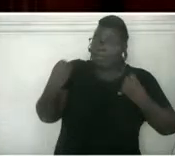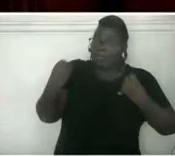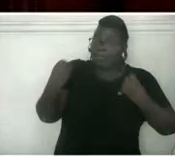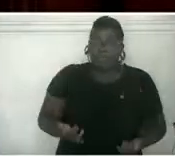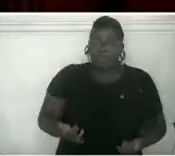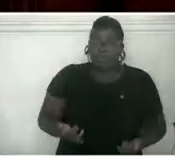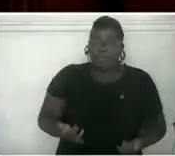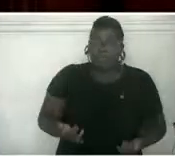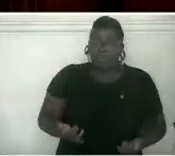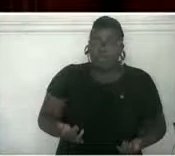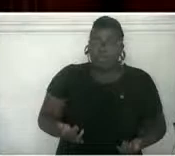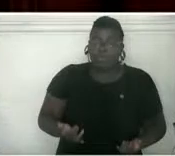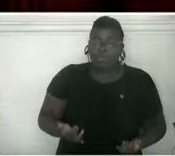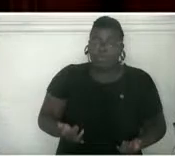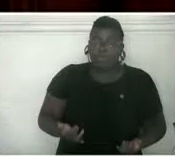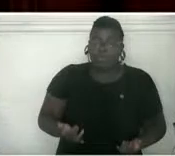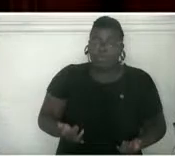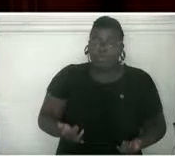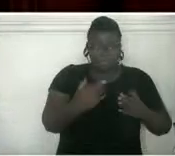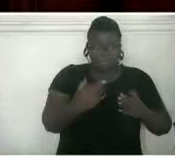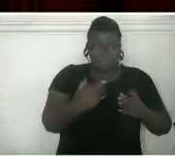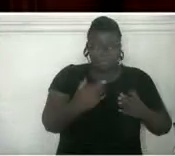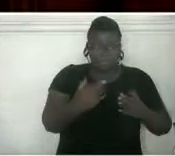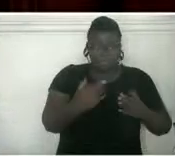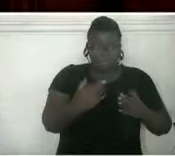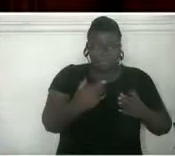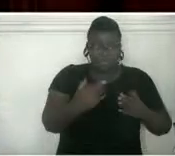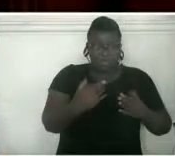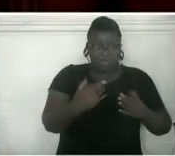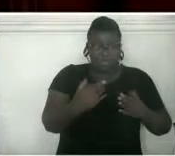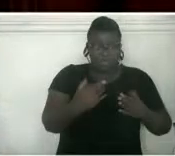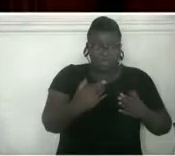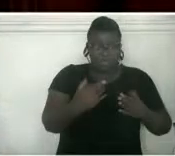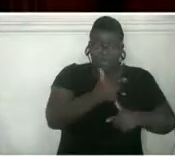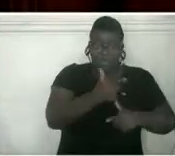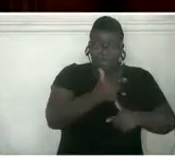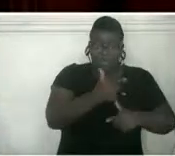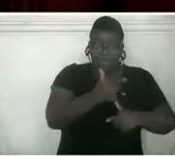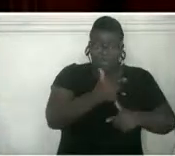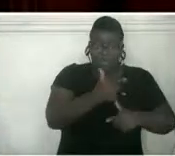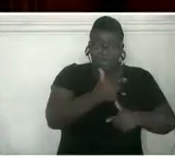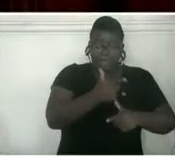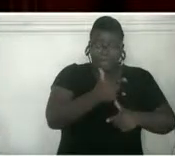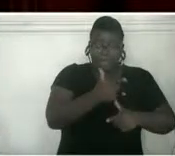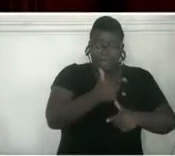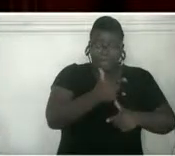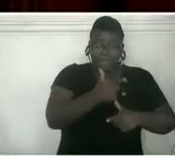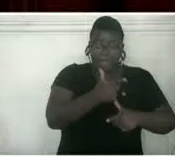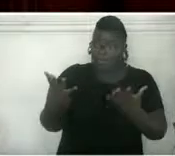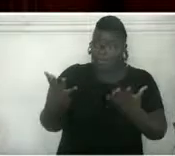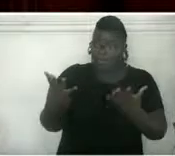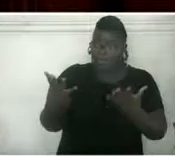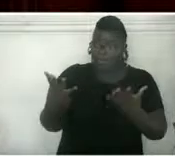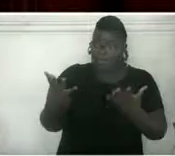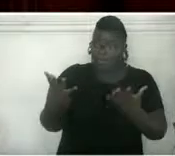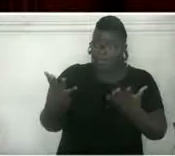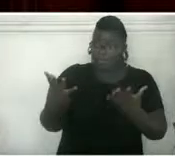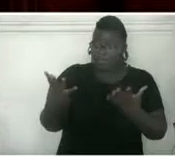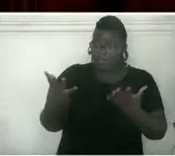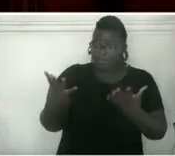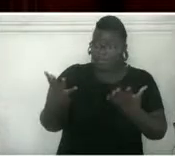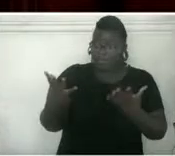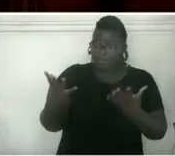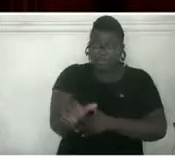the quarterly labor force survey, which were released by Stats SA this week, paint a